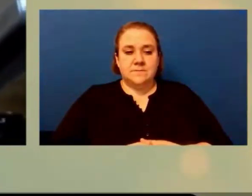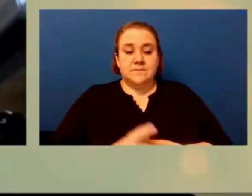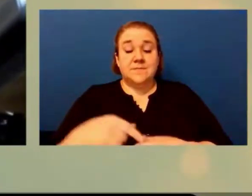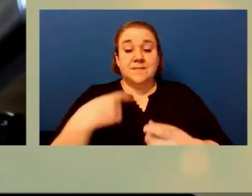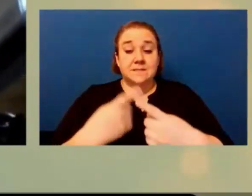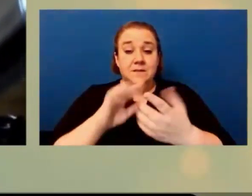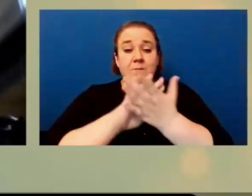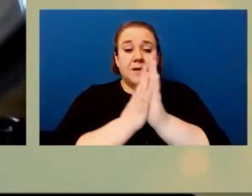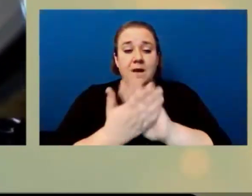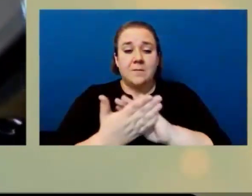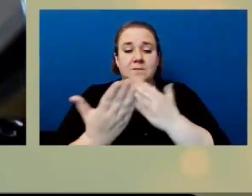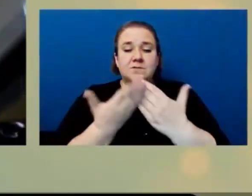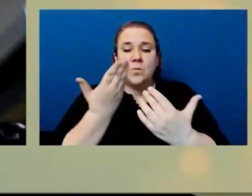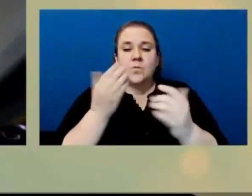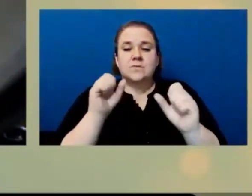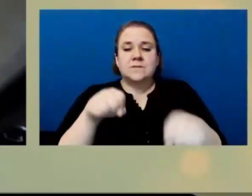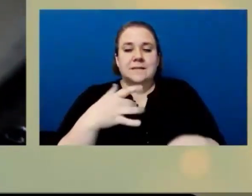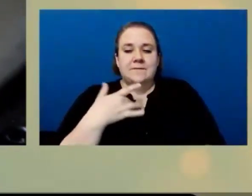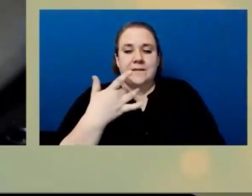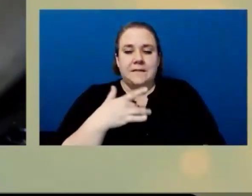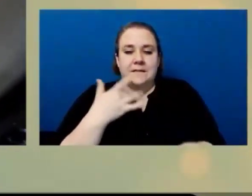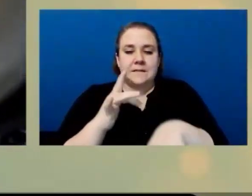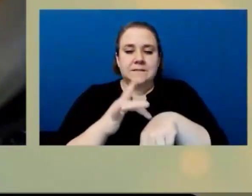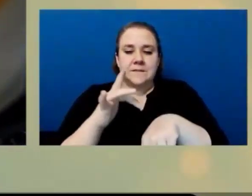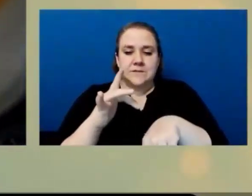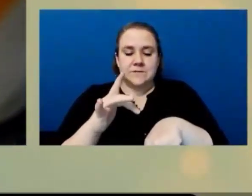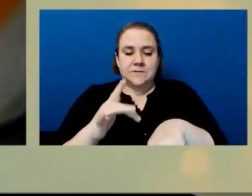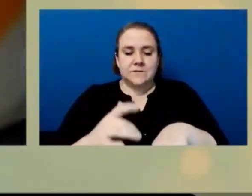until it becomes almost tangible,